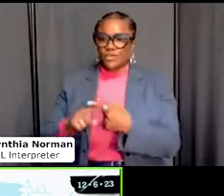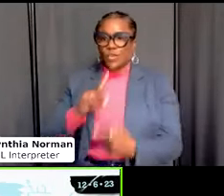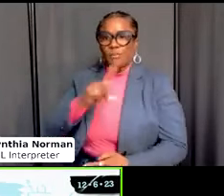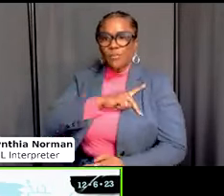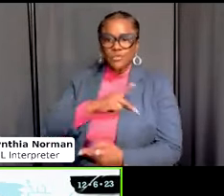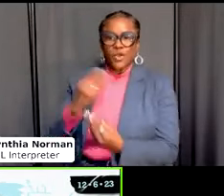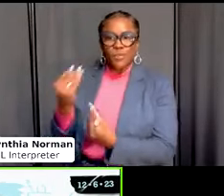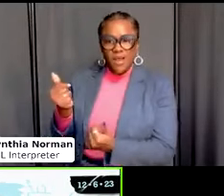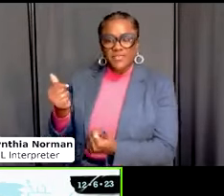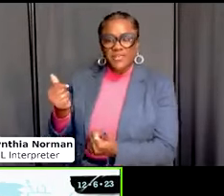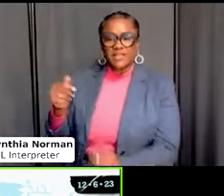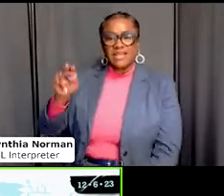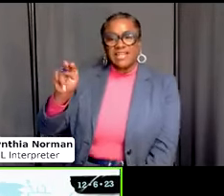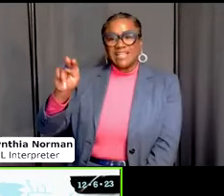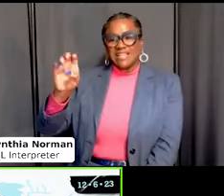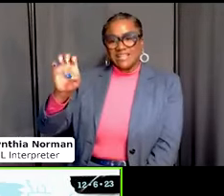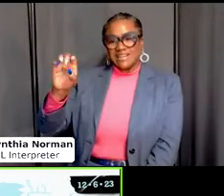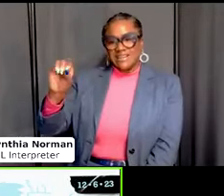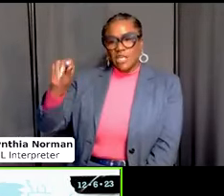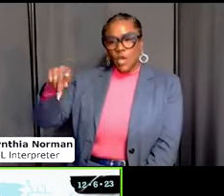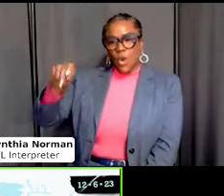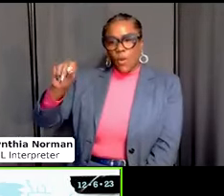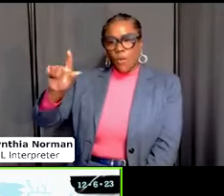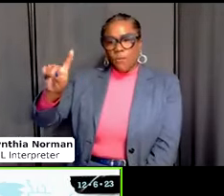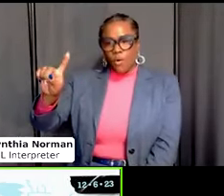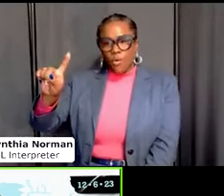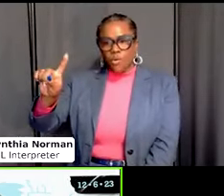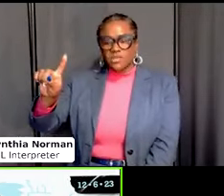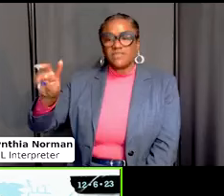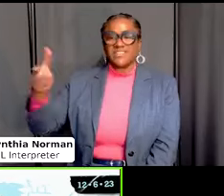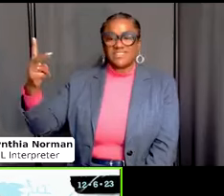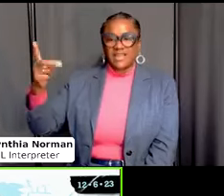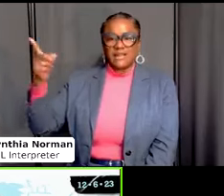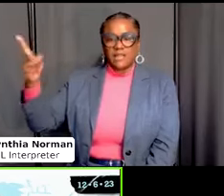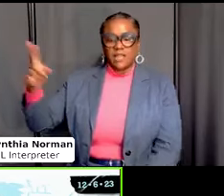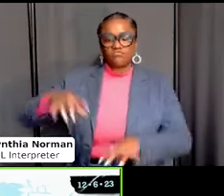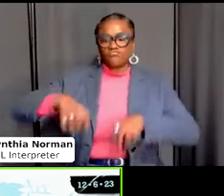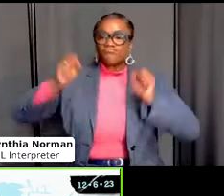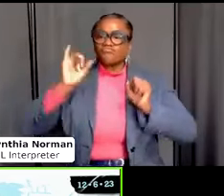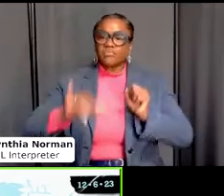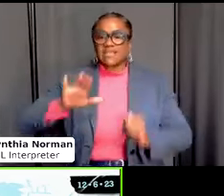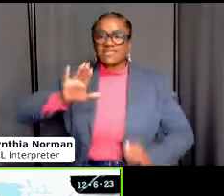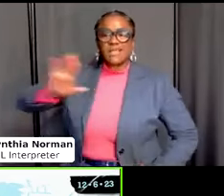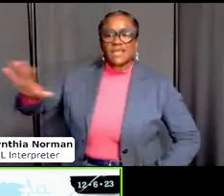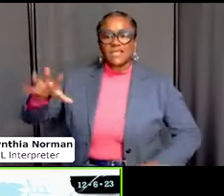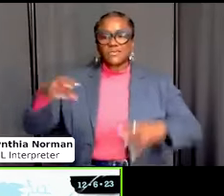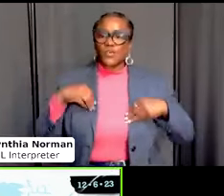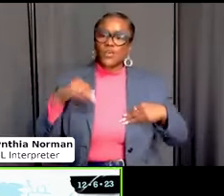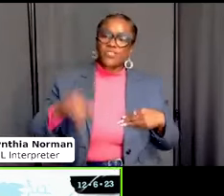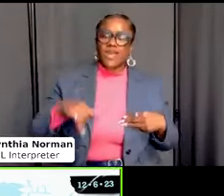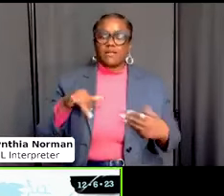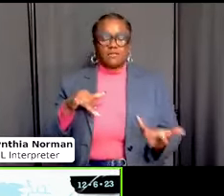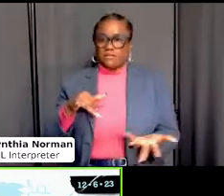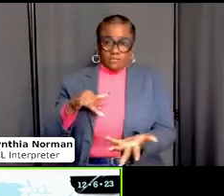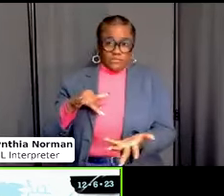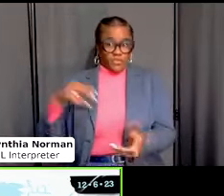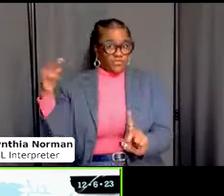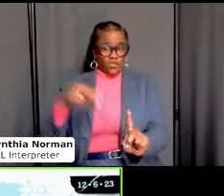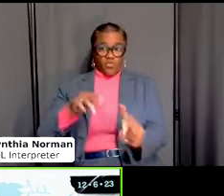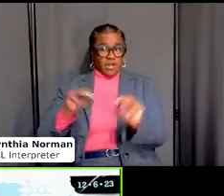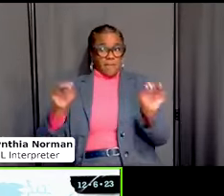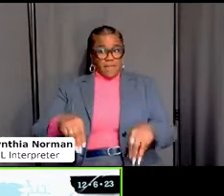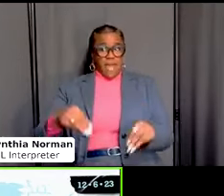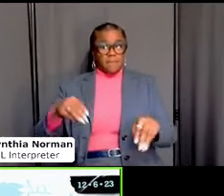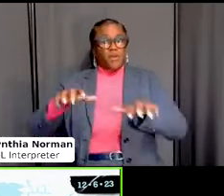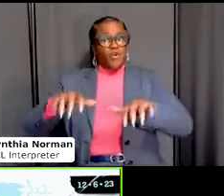King Leopold II. It was his personal property, and he ruled it as a personal property. That whole reason, I mean, if you look at a map, the Congo's pretty big,